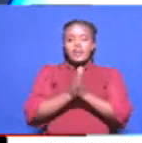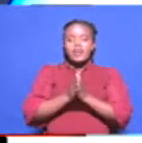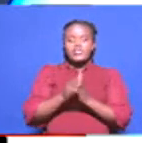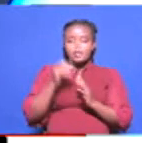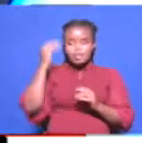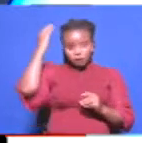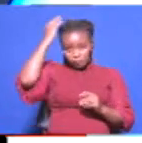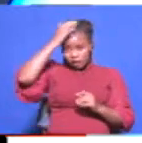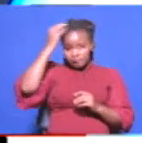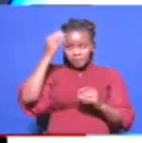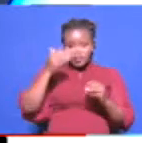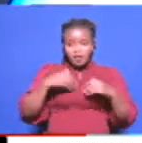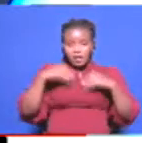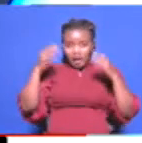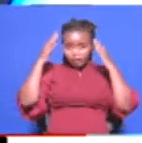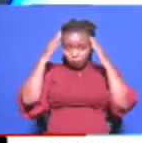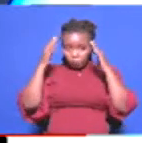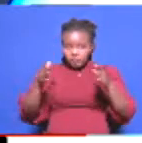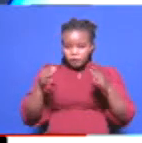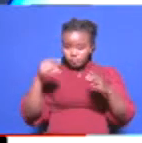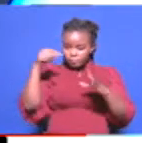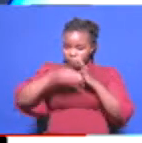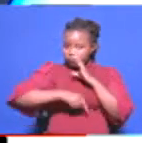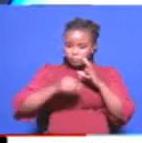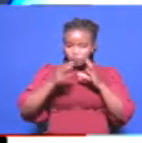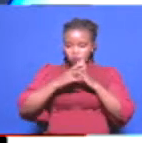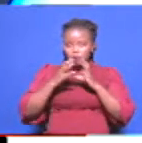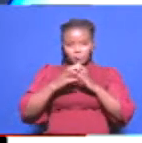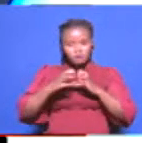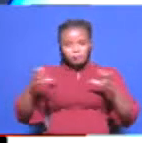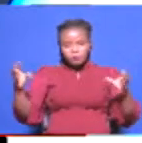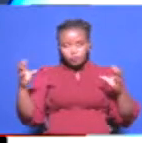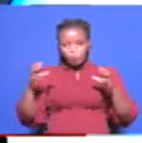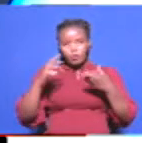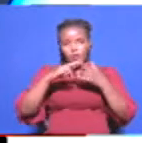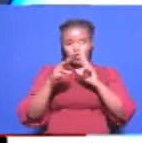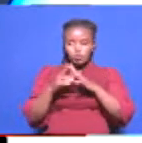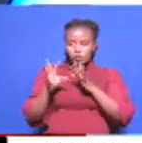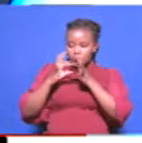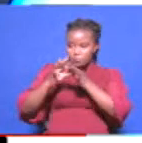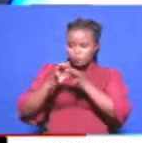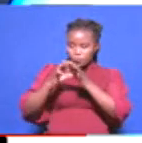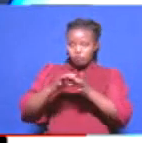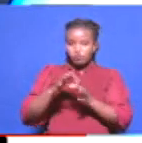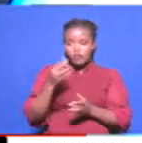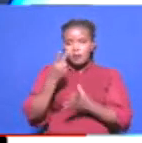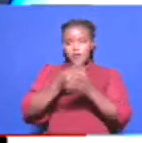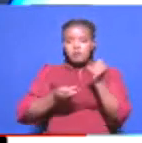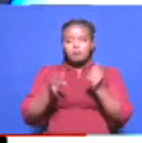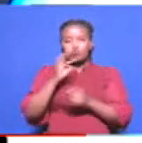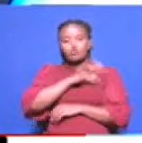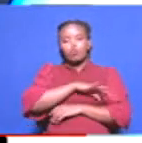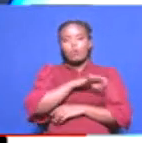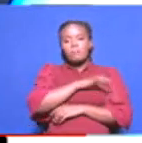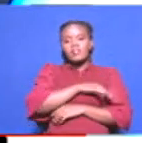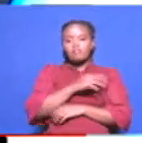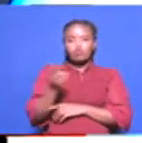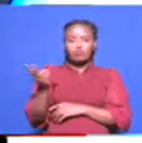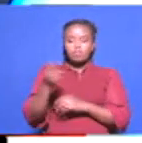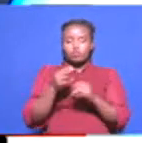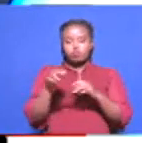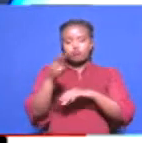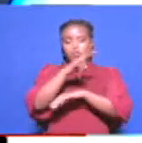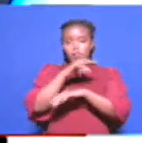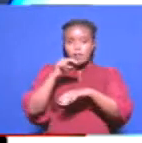committed to deepen and expand their long-standing and warm relationship for the mutual benefit of the two nations. Foreign Affairs